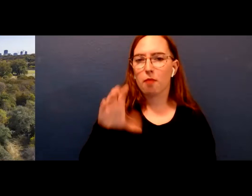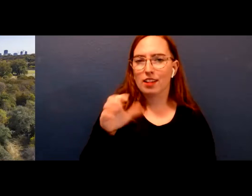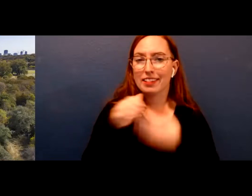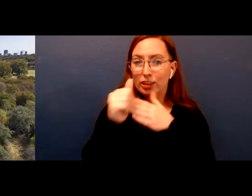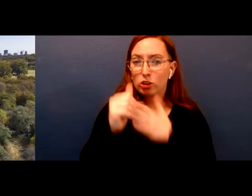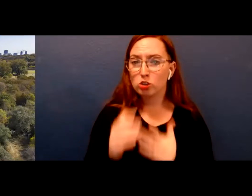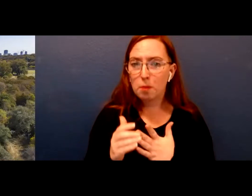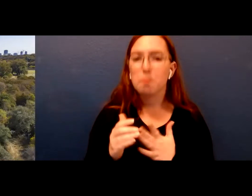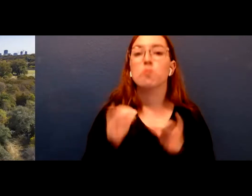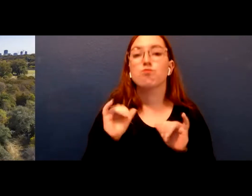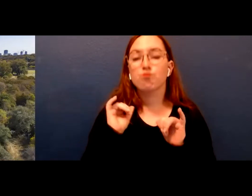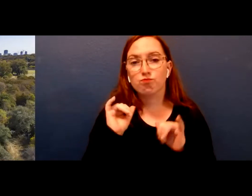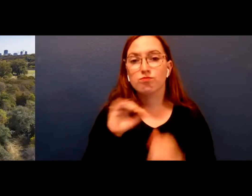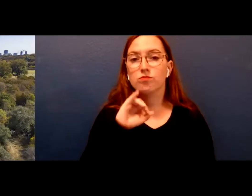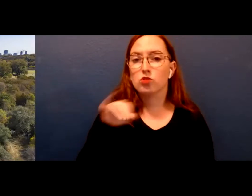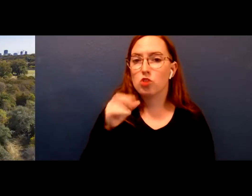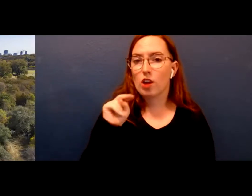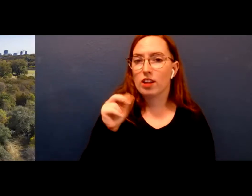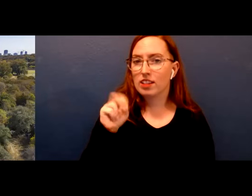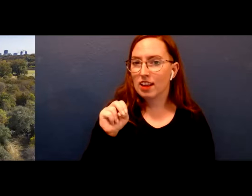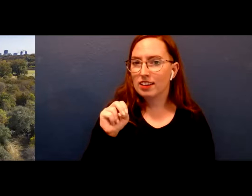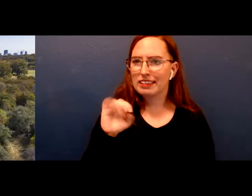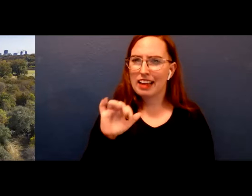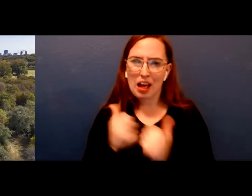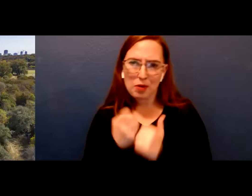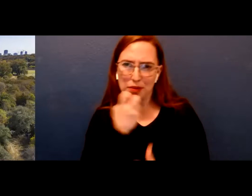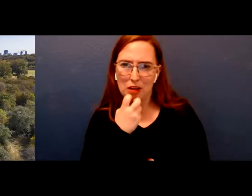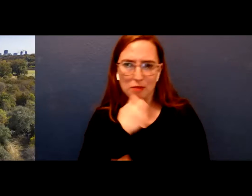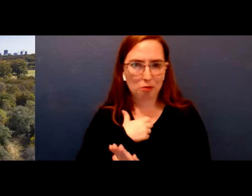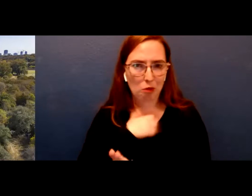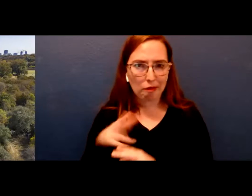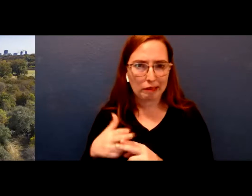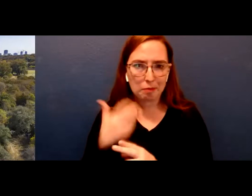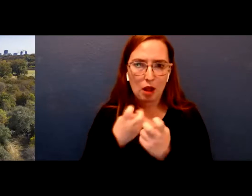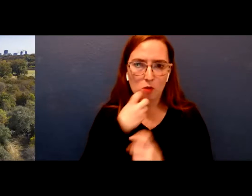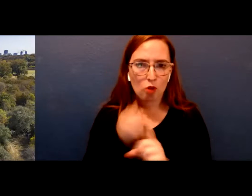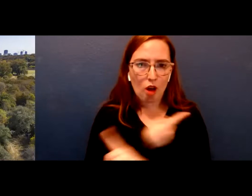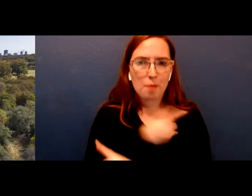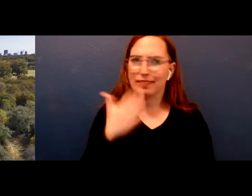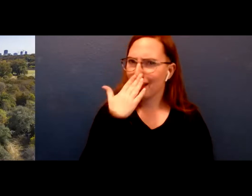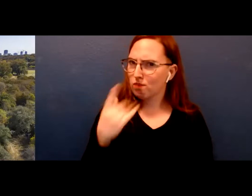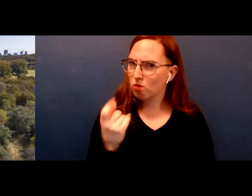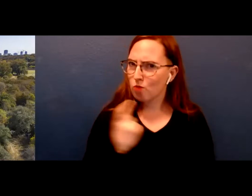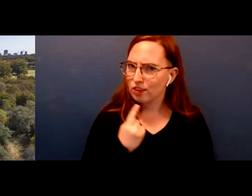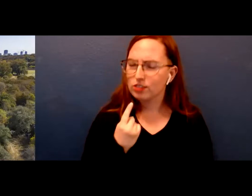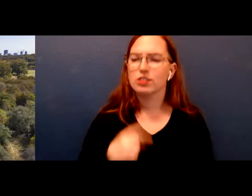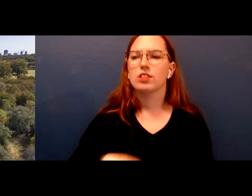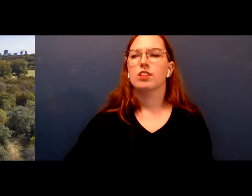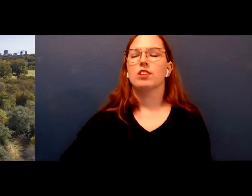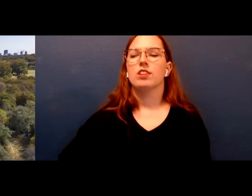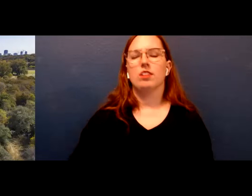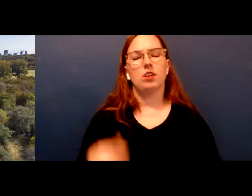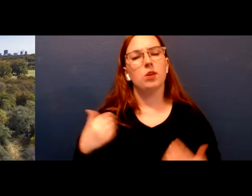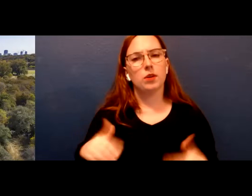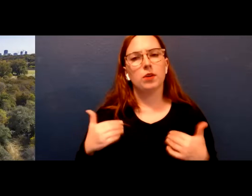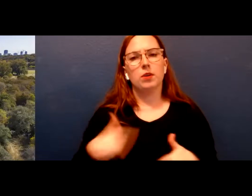Jonathan, I'm not sure if you say Jonathan or Jonathan, but thanks for the question. We are keeping track